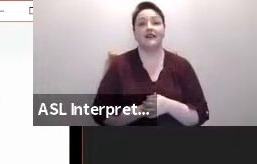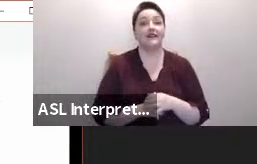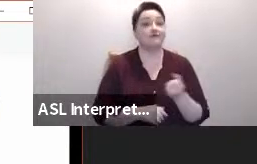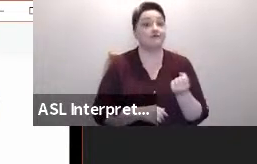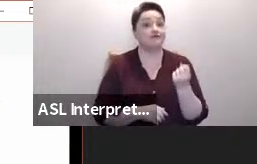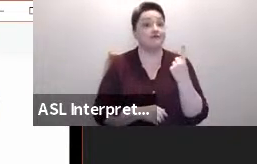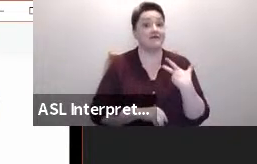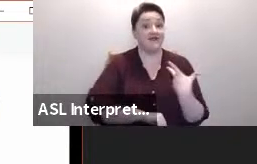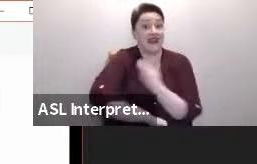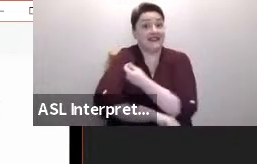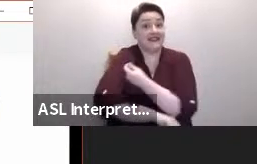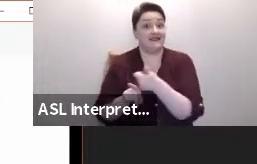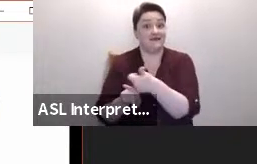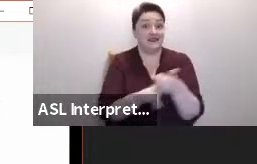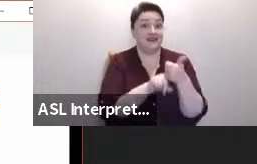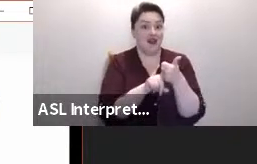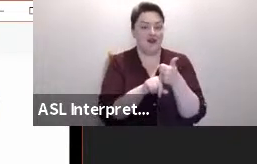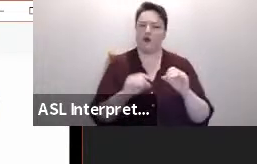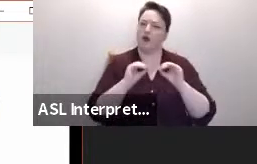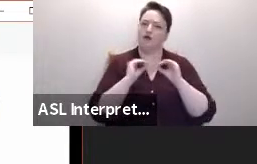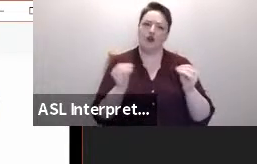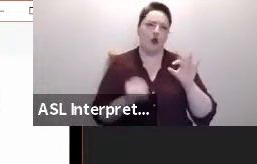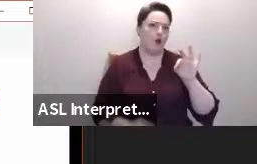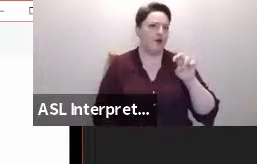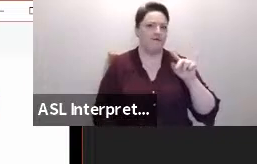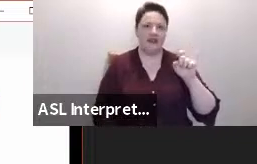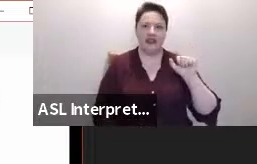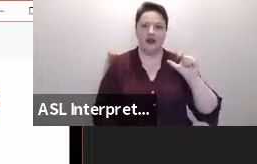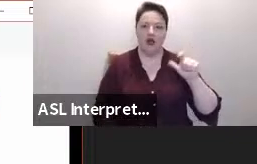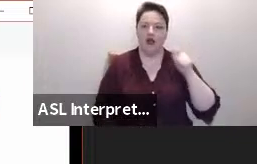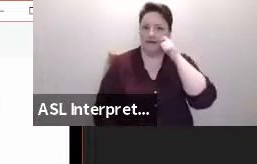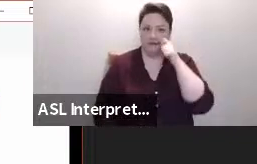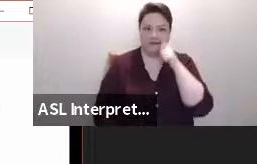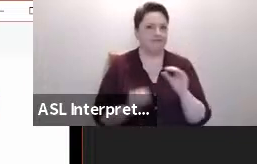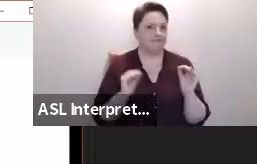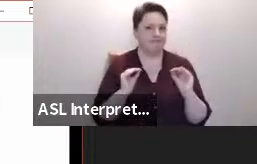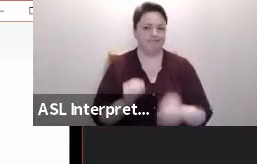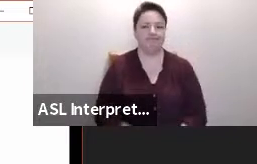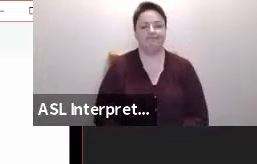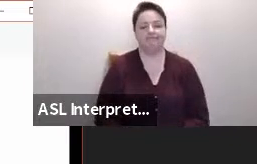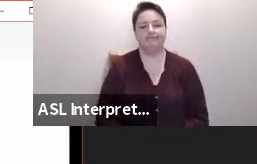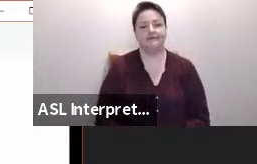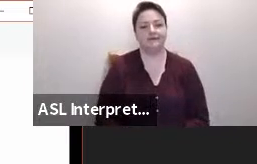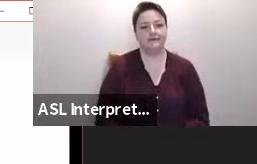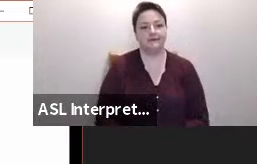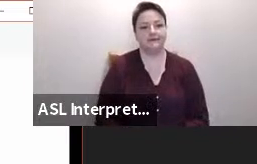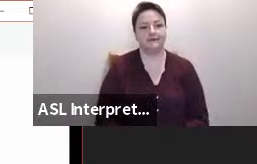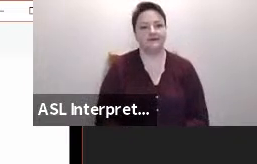contain any fetal material. Next slide, please.